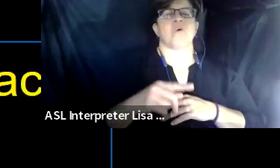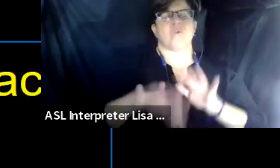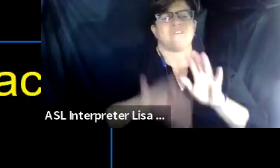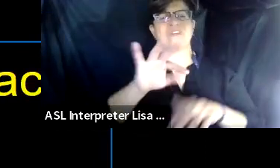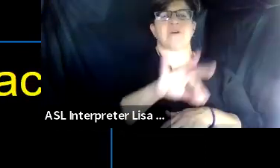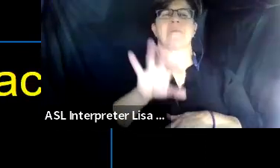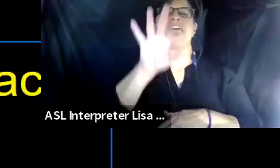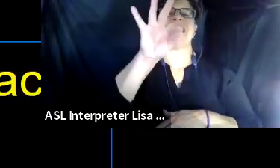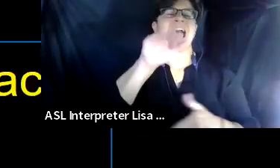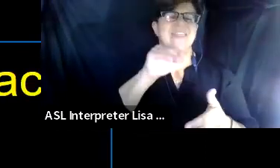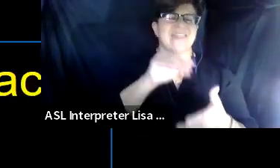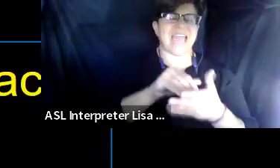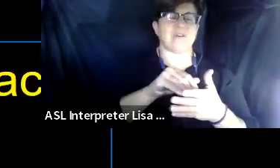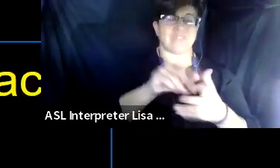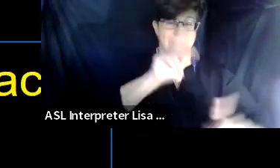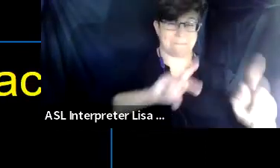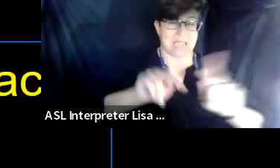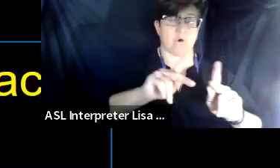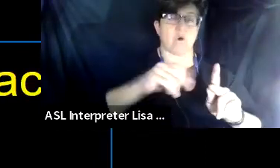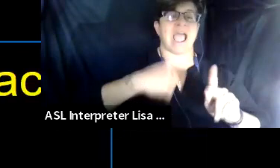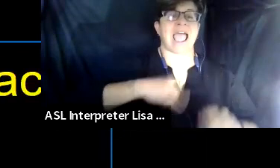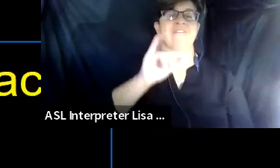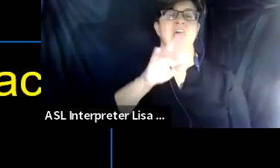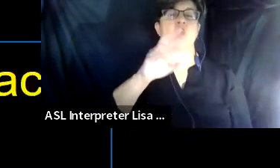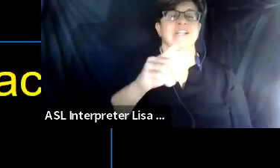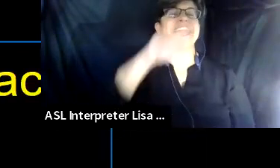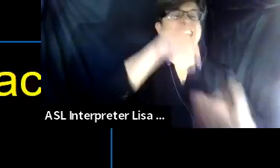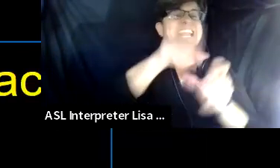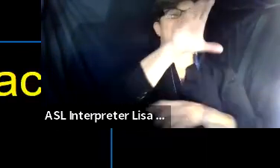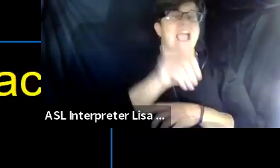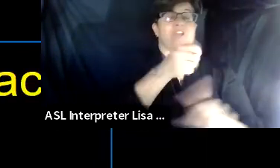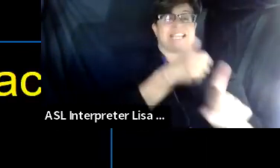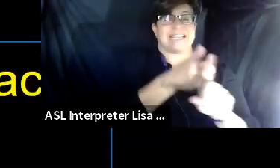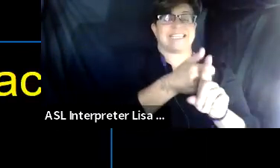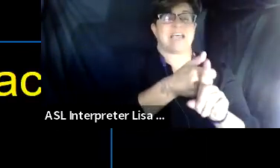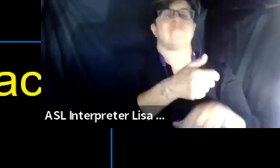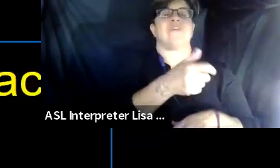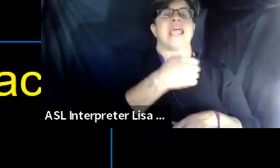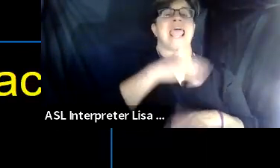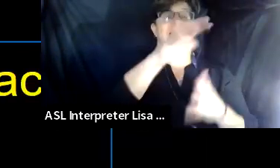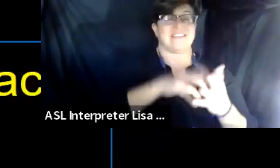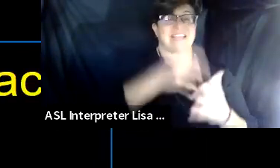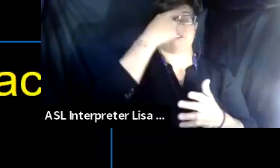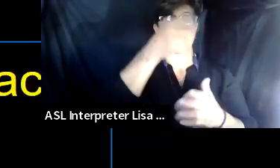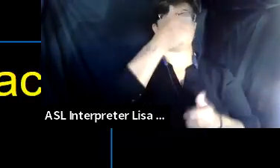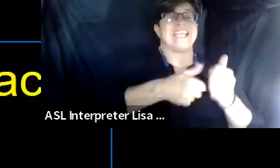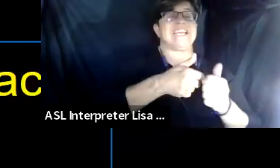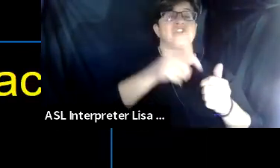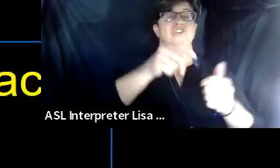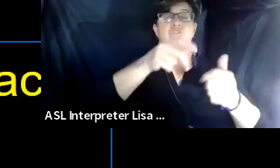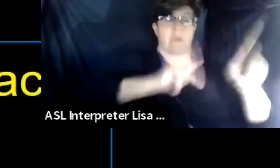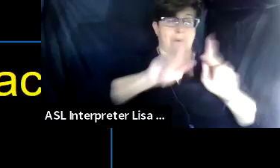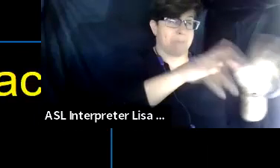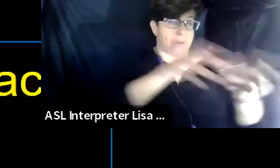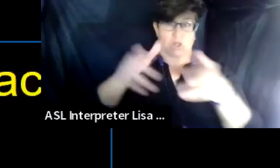affected individuals with IRD in Africa alone, and we have this calculation for each population. And we were able to do